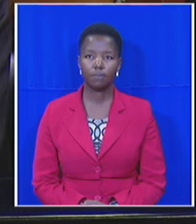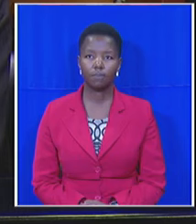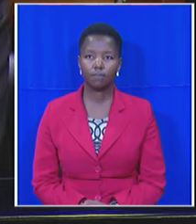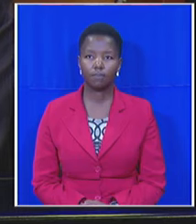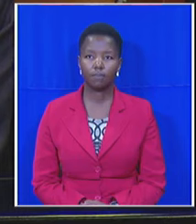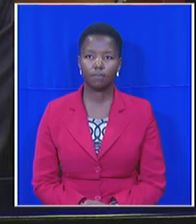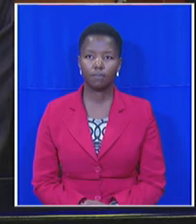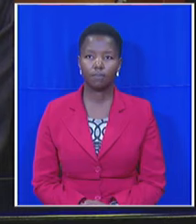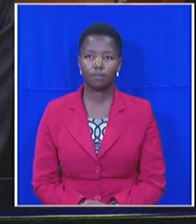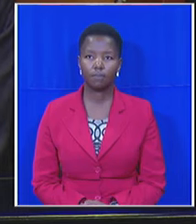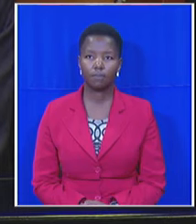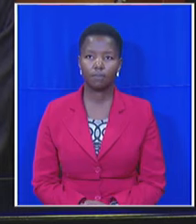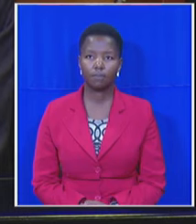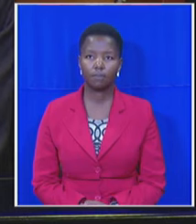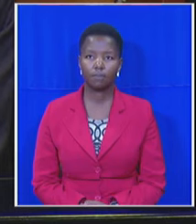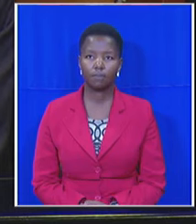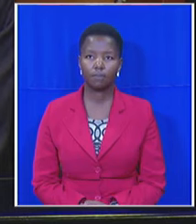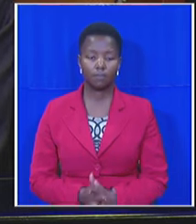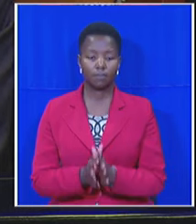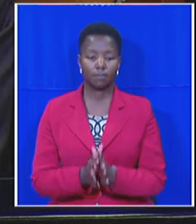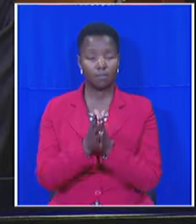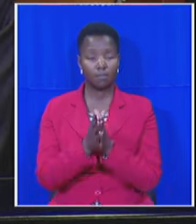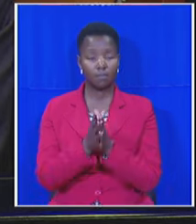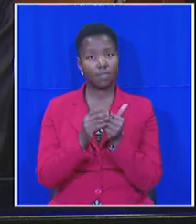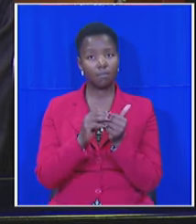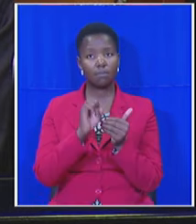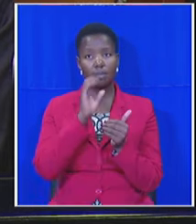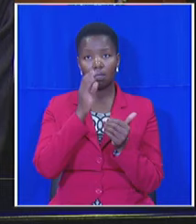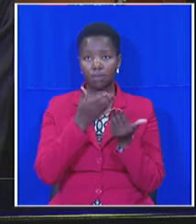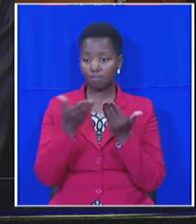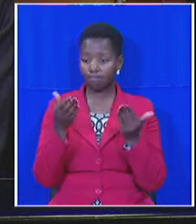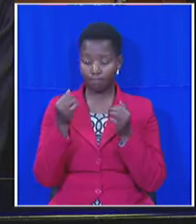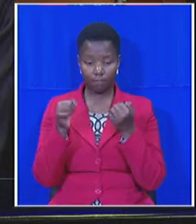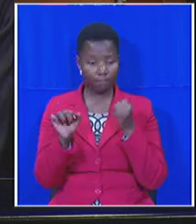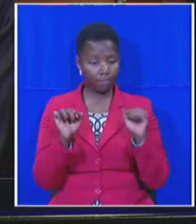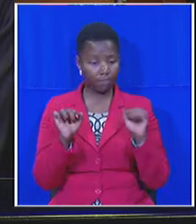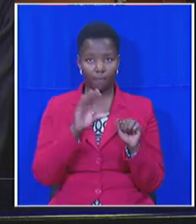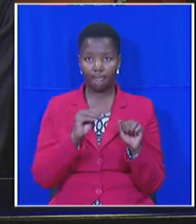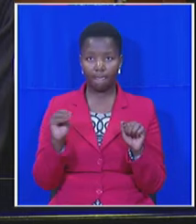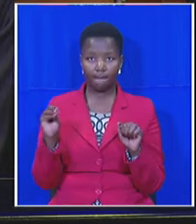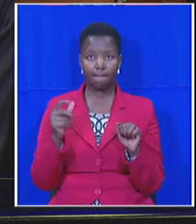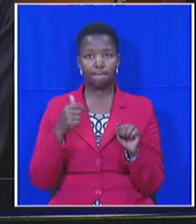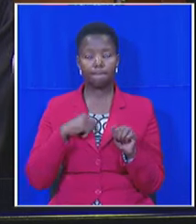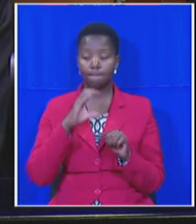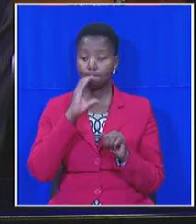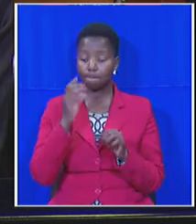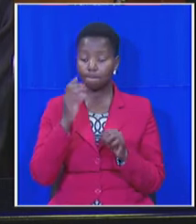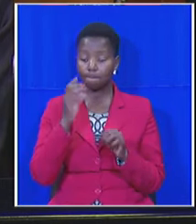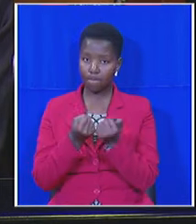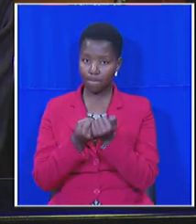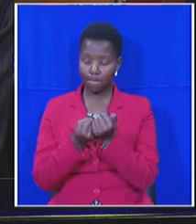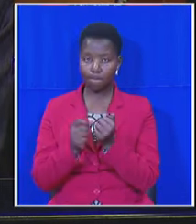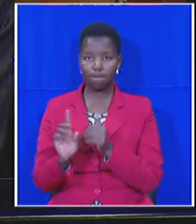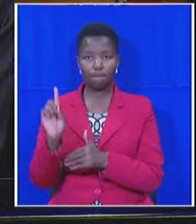Order, honourable members. I put the vote again. Are there any objections? I now put the question. Those in favour will say